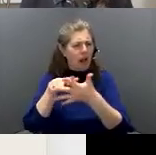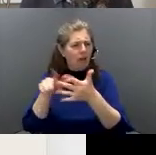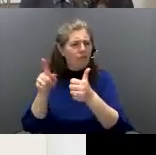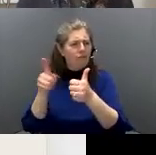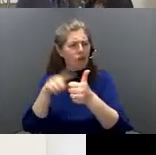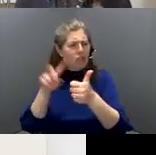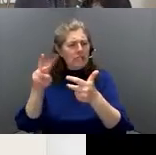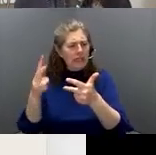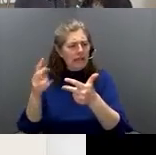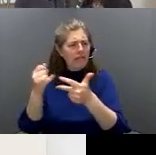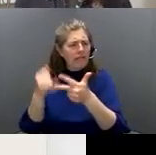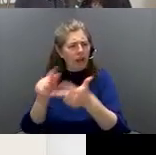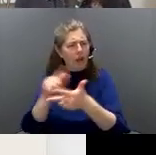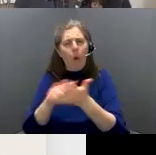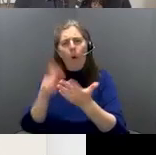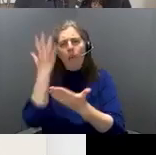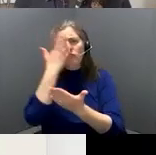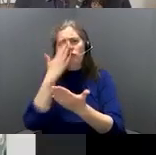one.